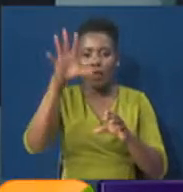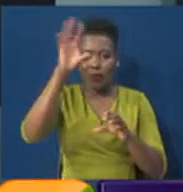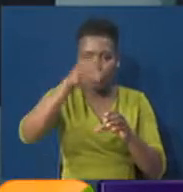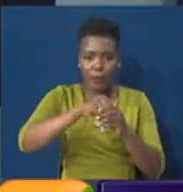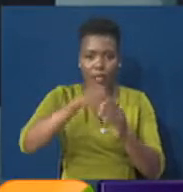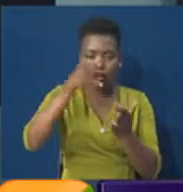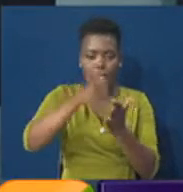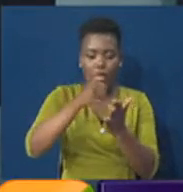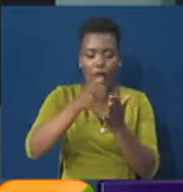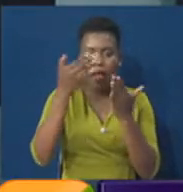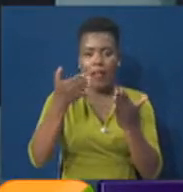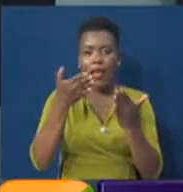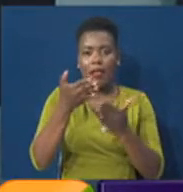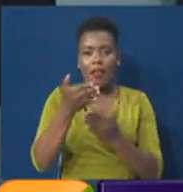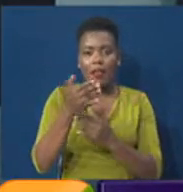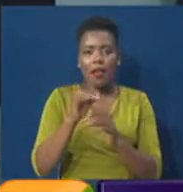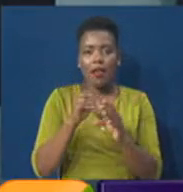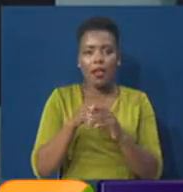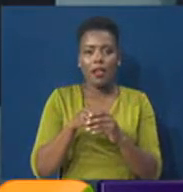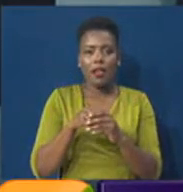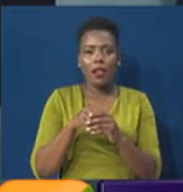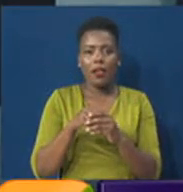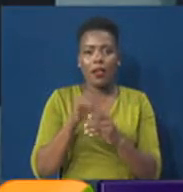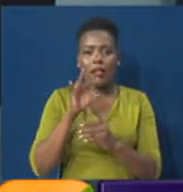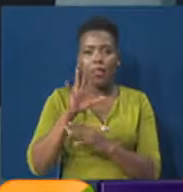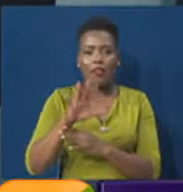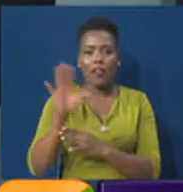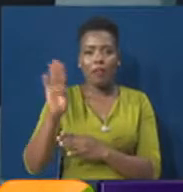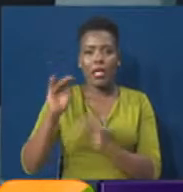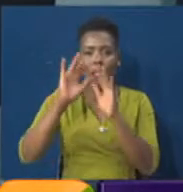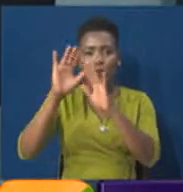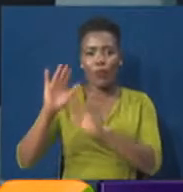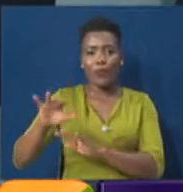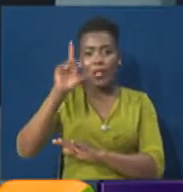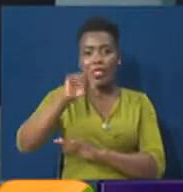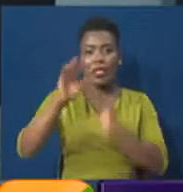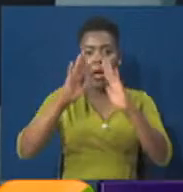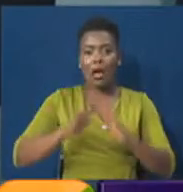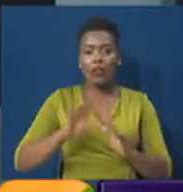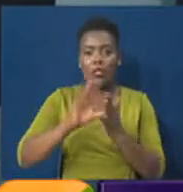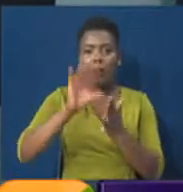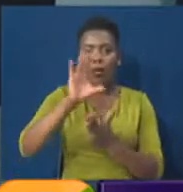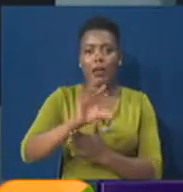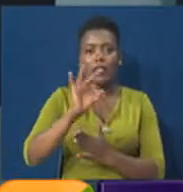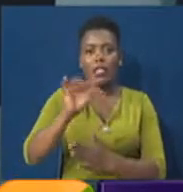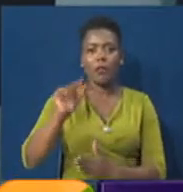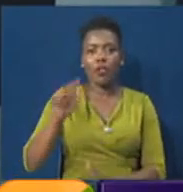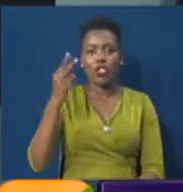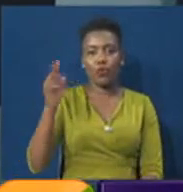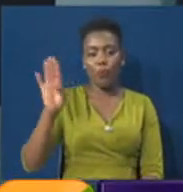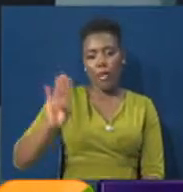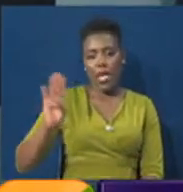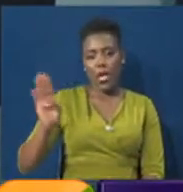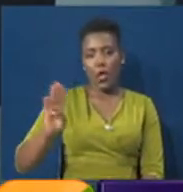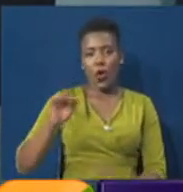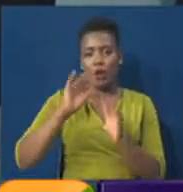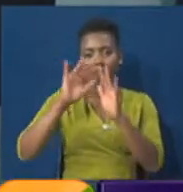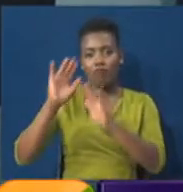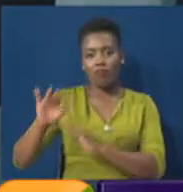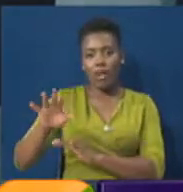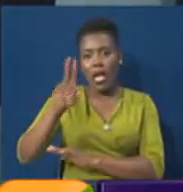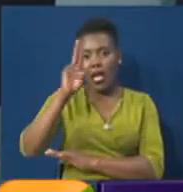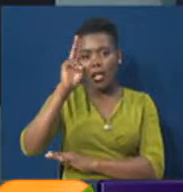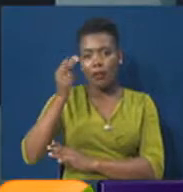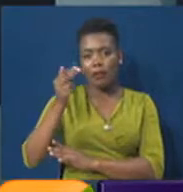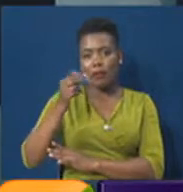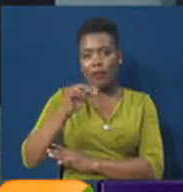Mortgage Refinancing Company, 5 billion shillings. Affordable housing has been allocated 3.2 billion shillings. The police housing